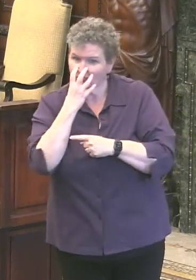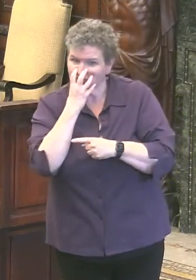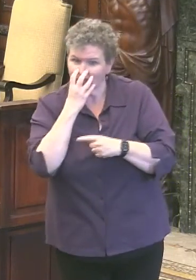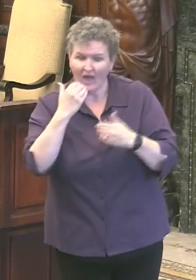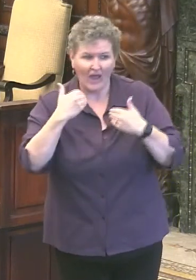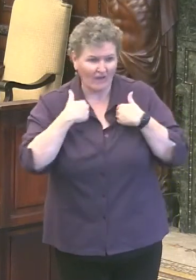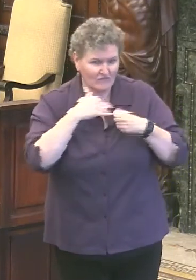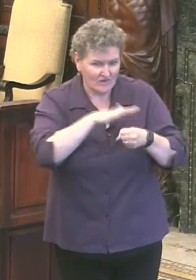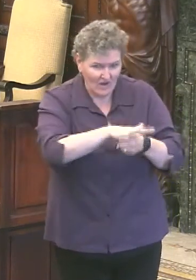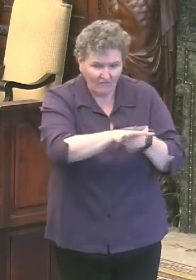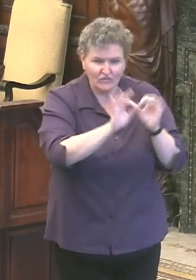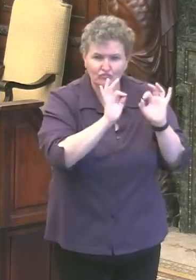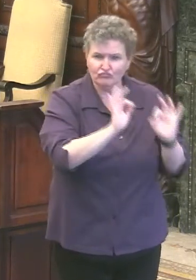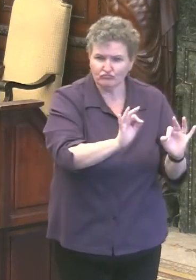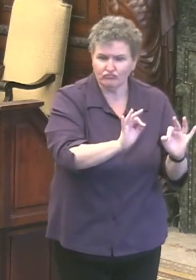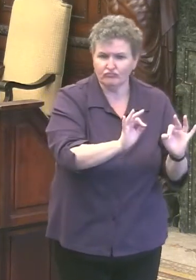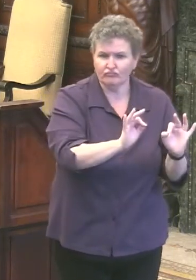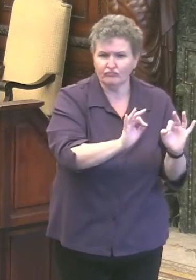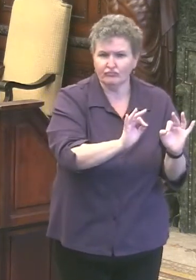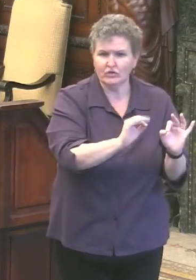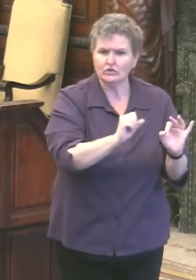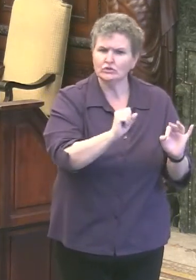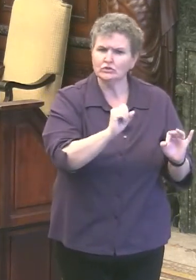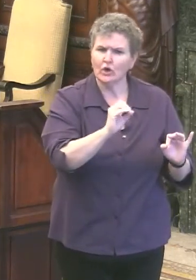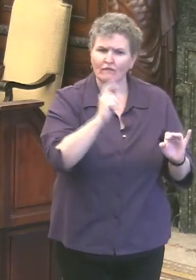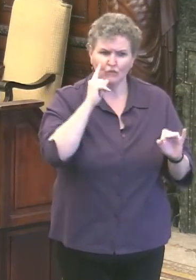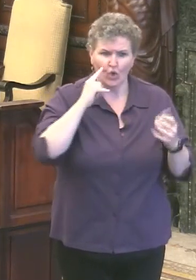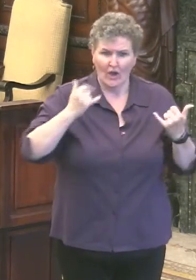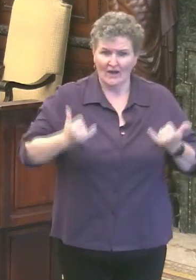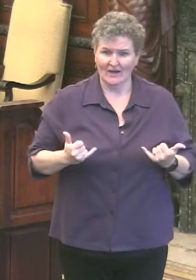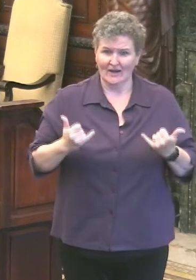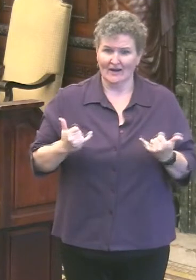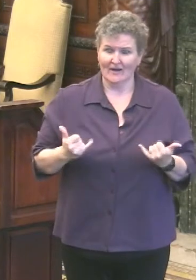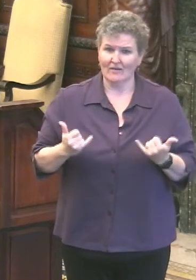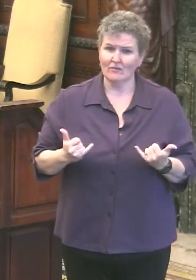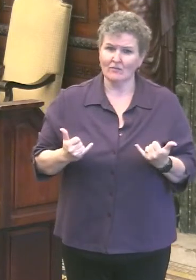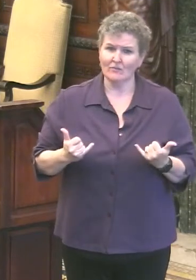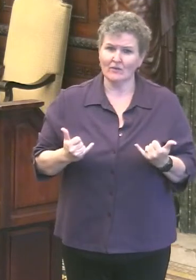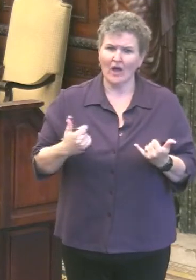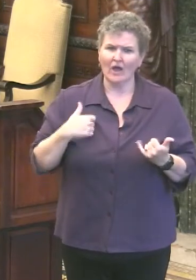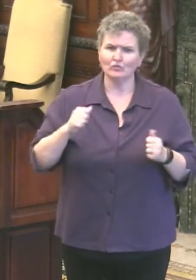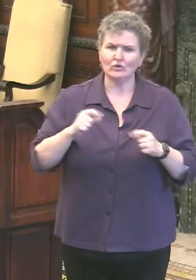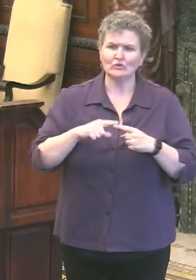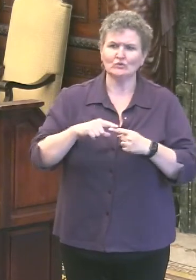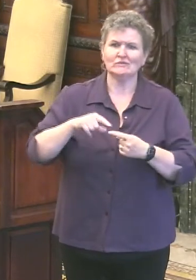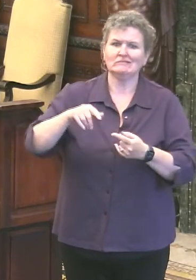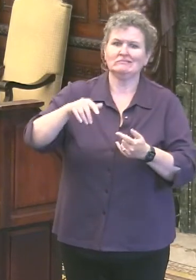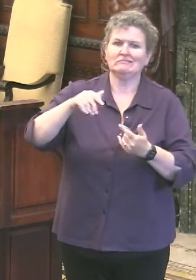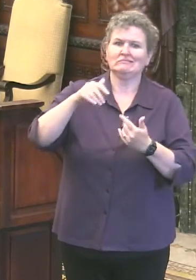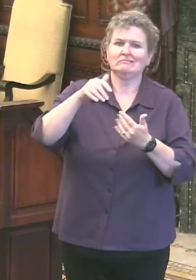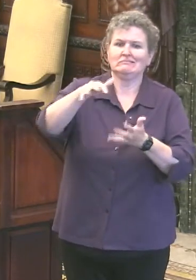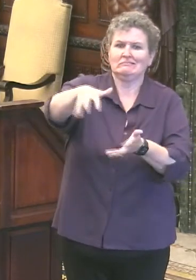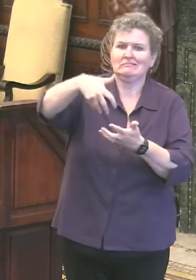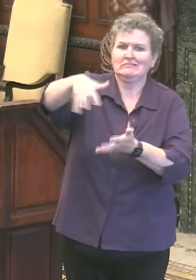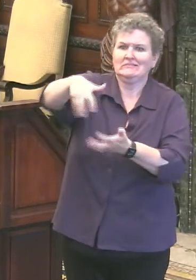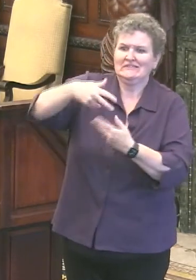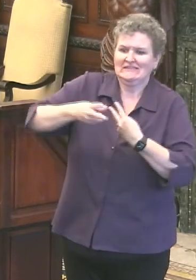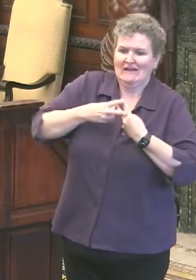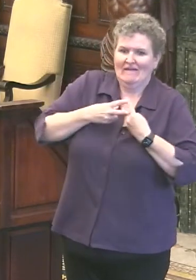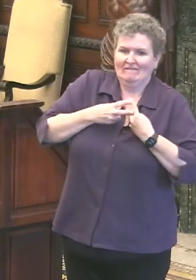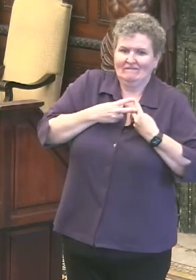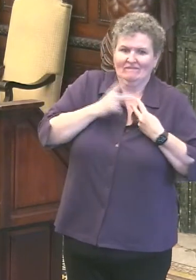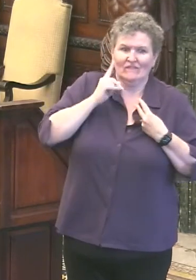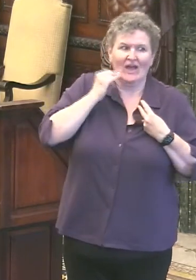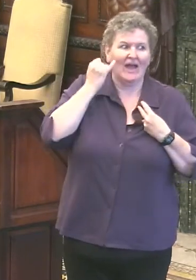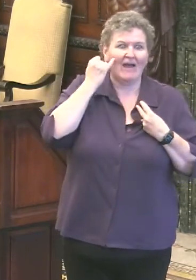earlier in the epidemic. And so right now, if anything, they're trying to stockpile in case we get a second wave. At the moment, they're doing fine. Got